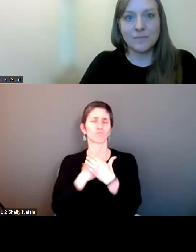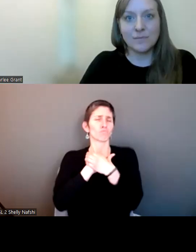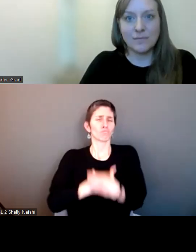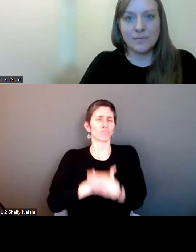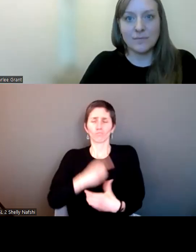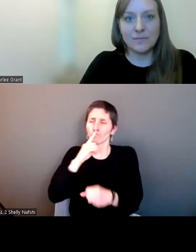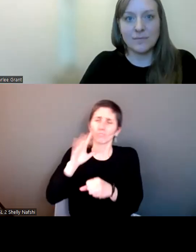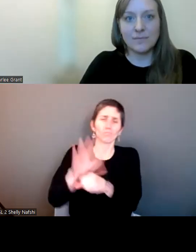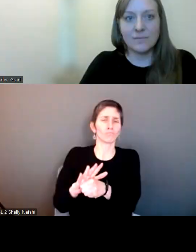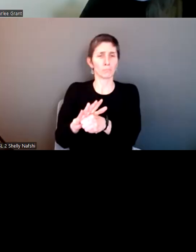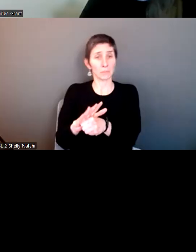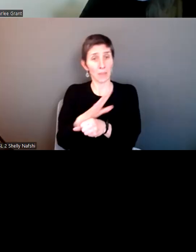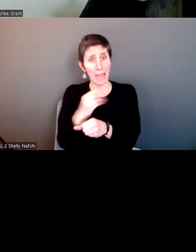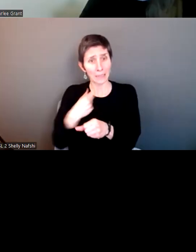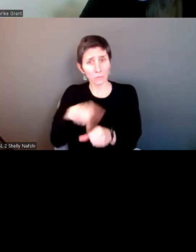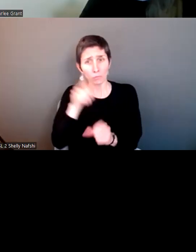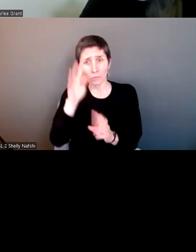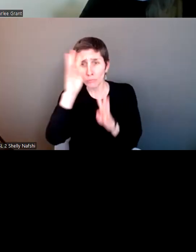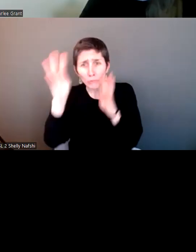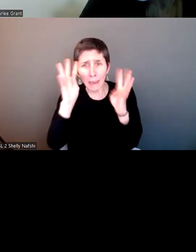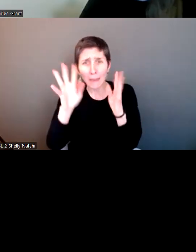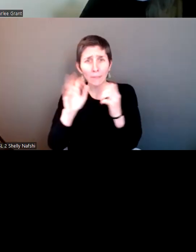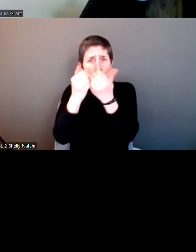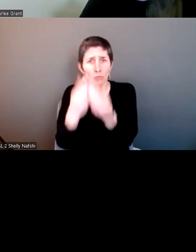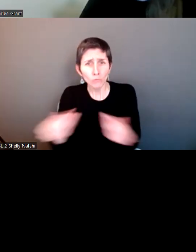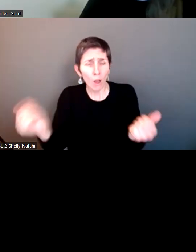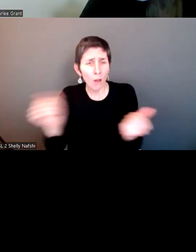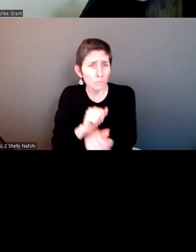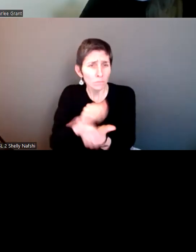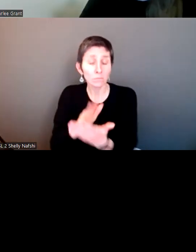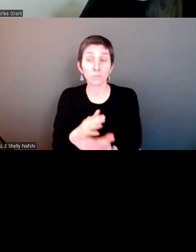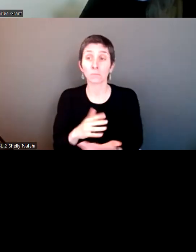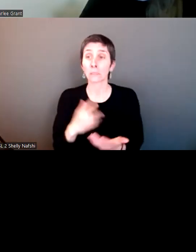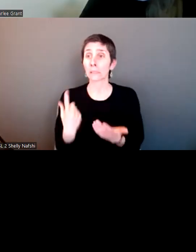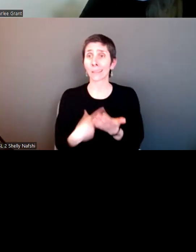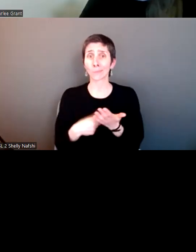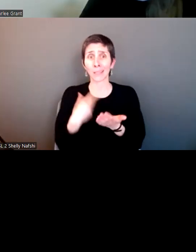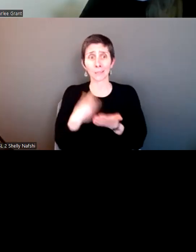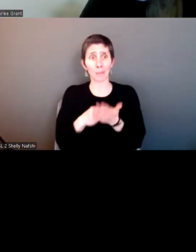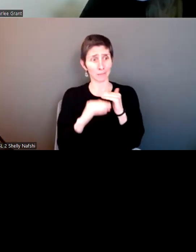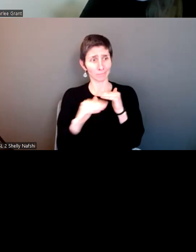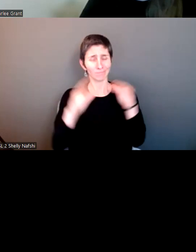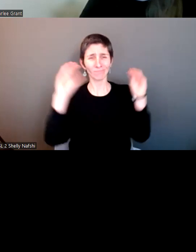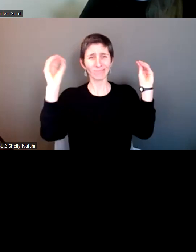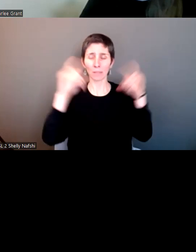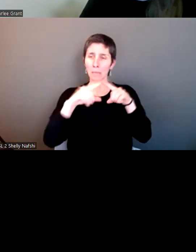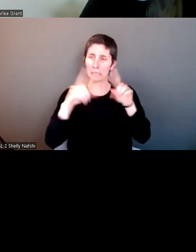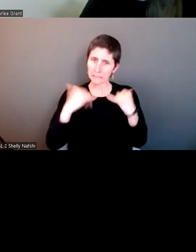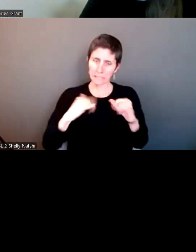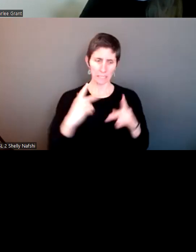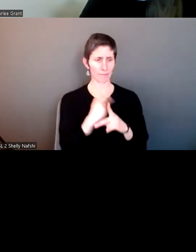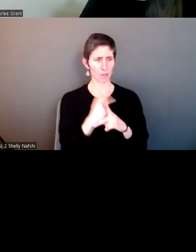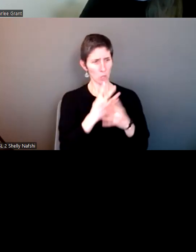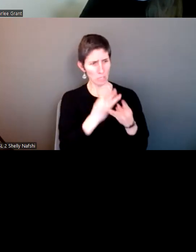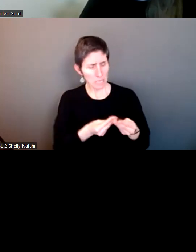are creative and working, you know, without really any kind of secure funding, but coming up with amazing solutions.